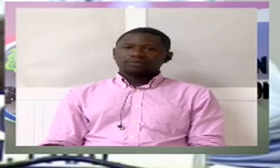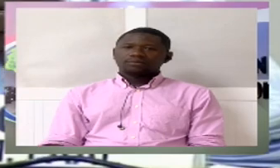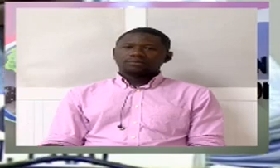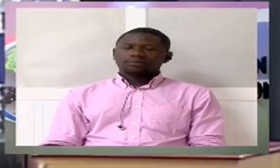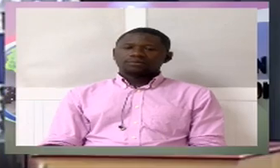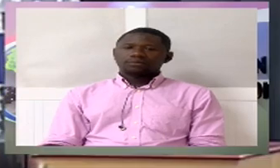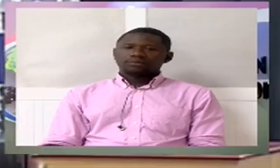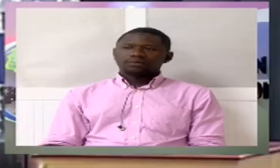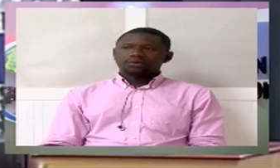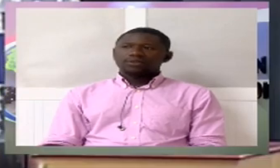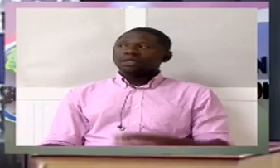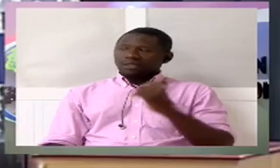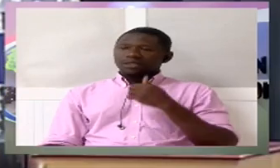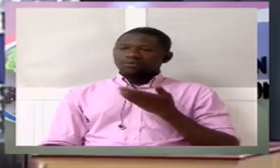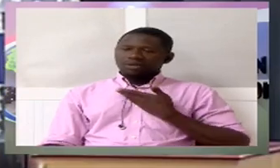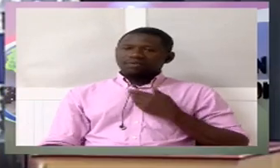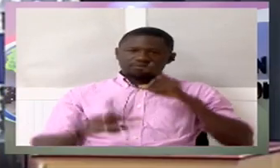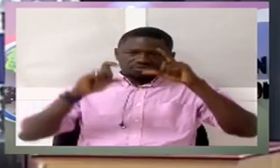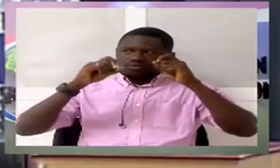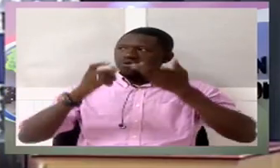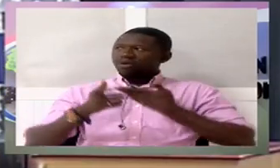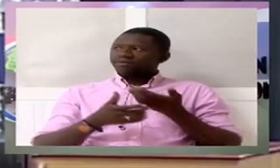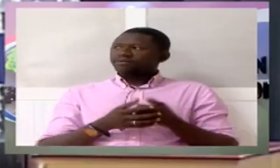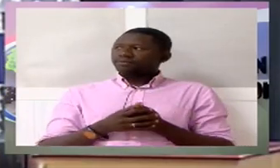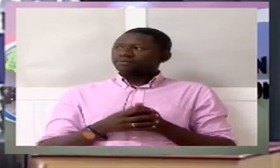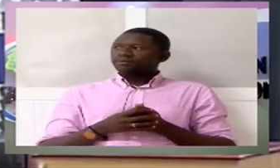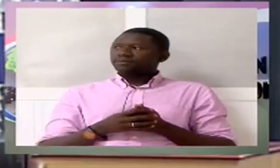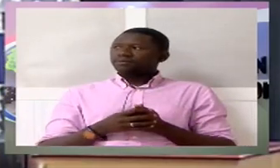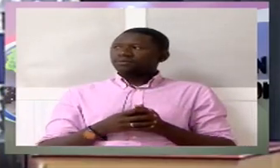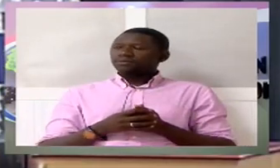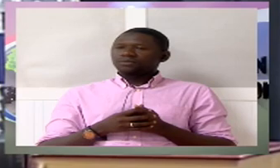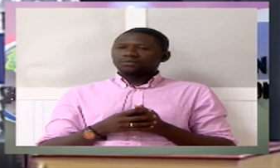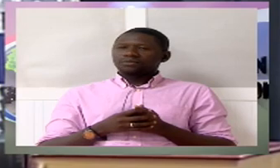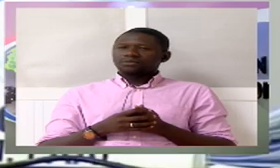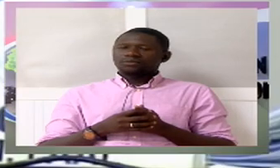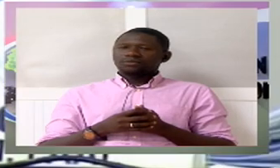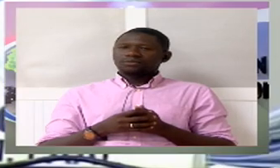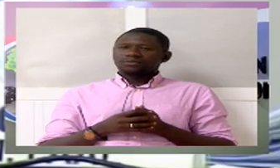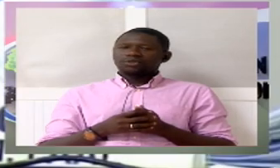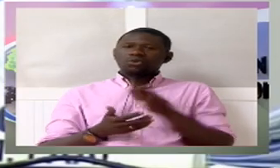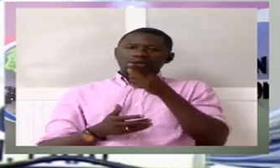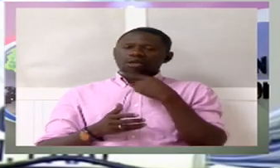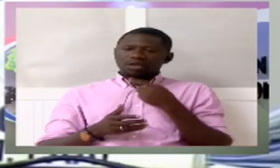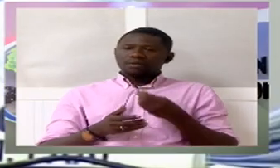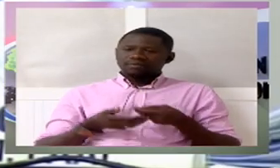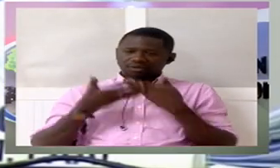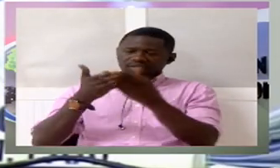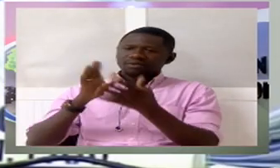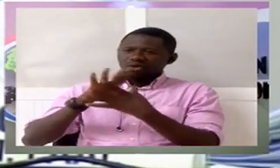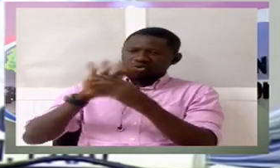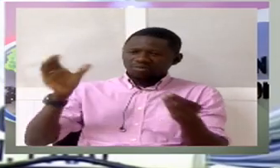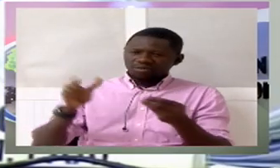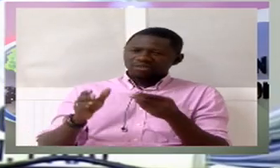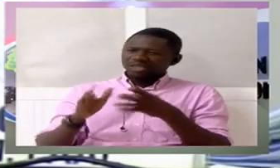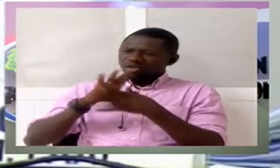we had a photograph. You have provided a copy. The copy is not very